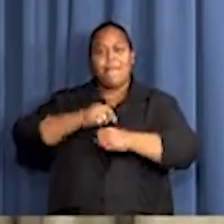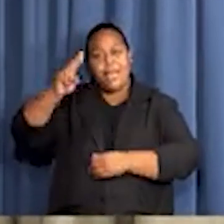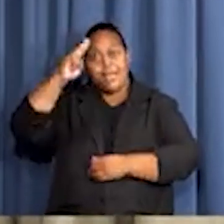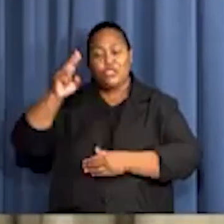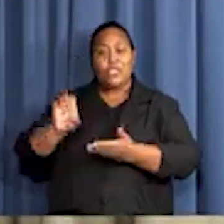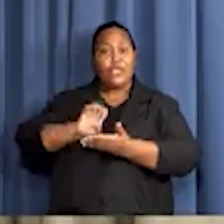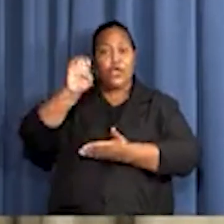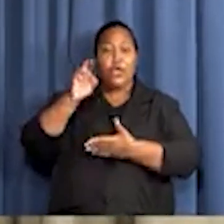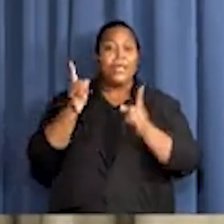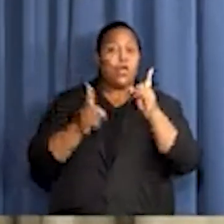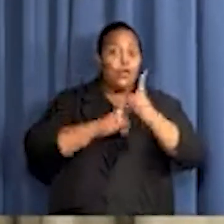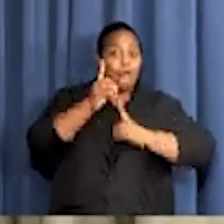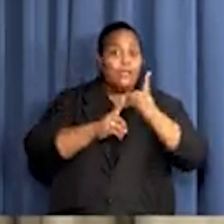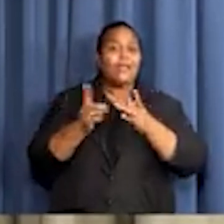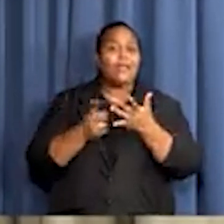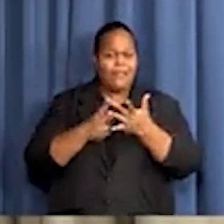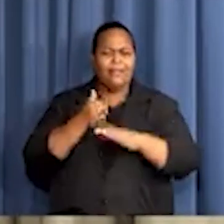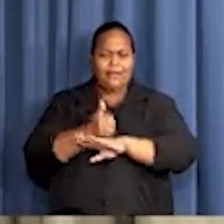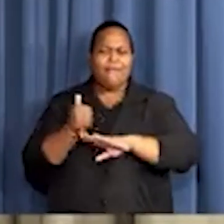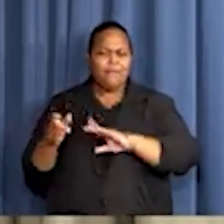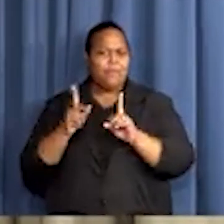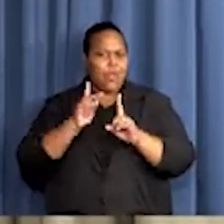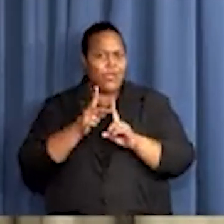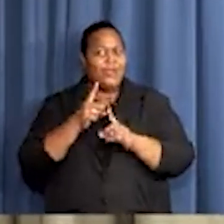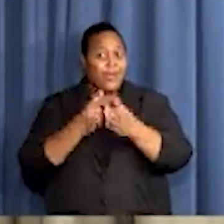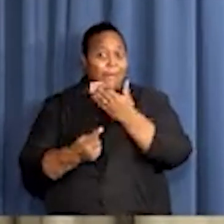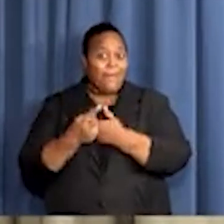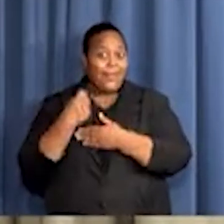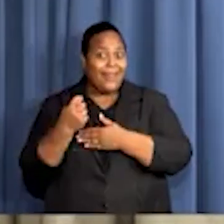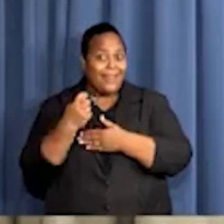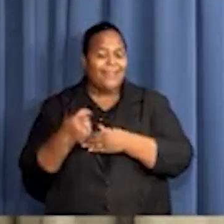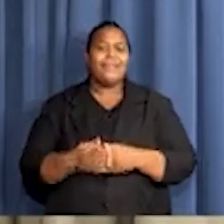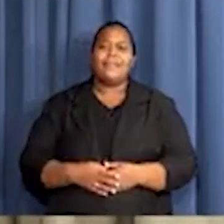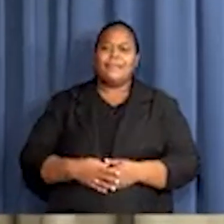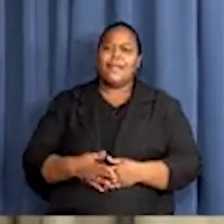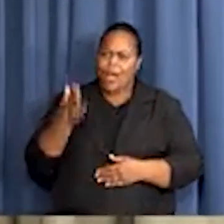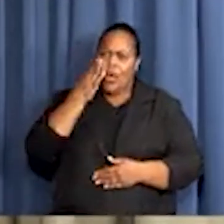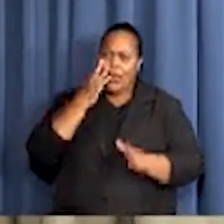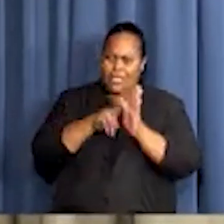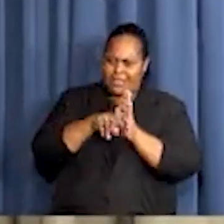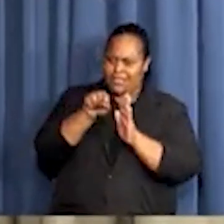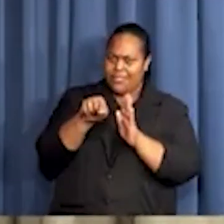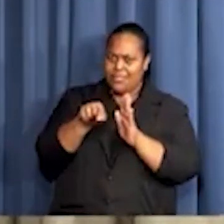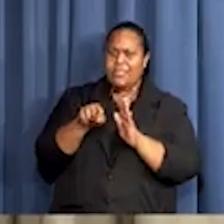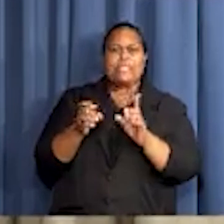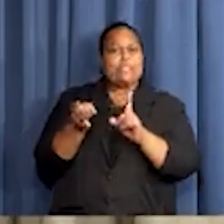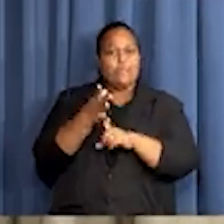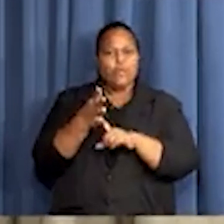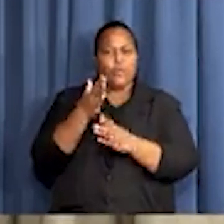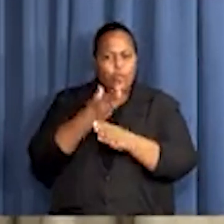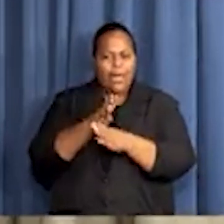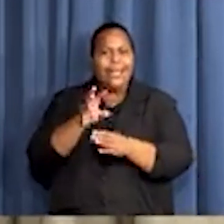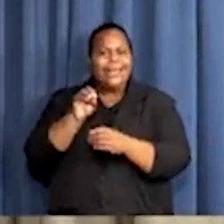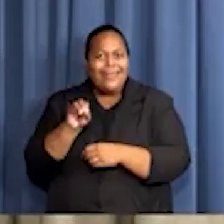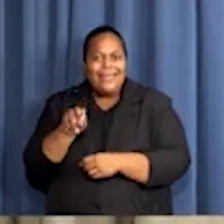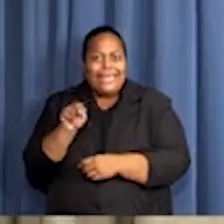Summit is another government priority, reflecting awareness that special initiatives are needed to